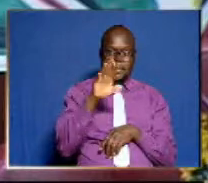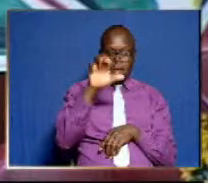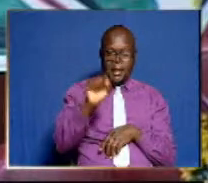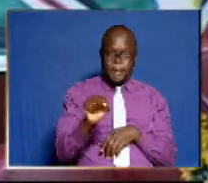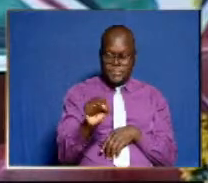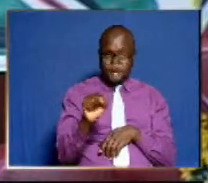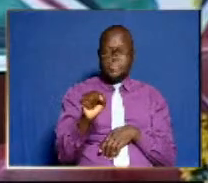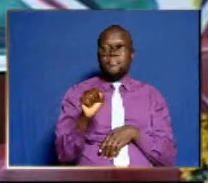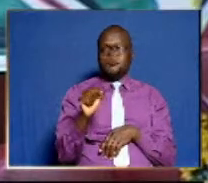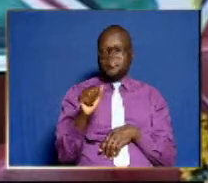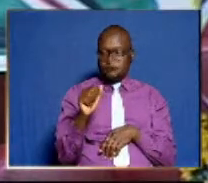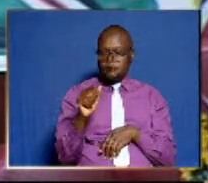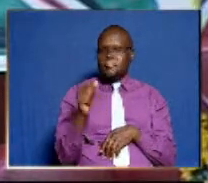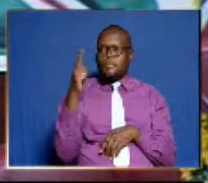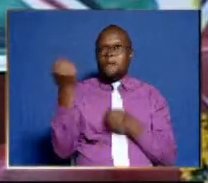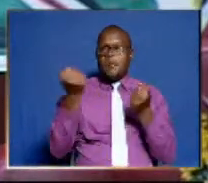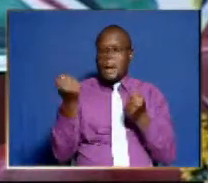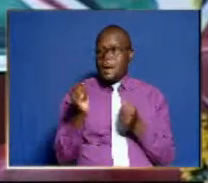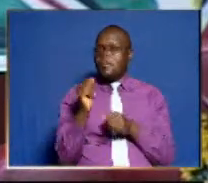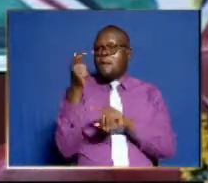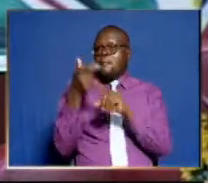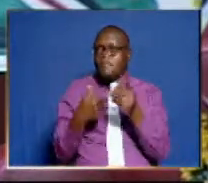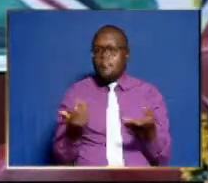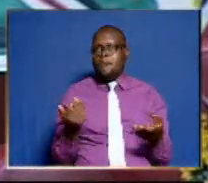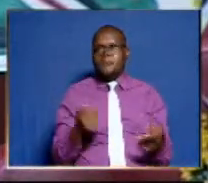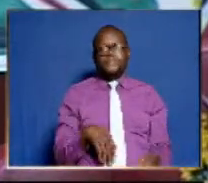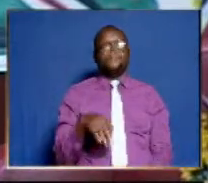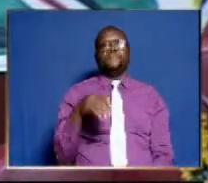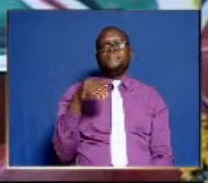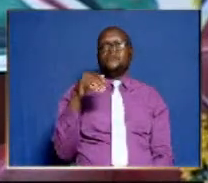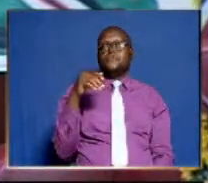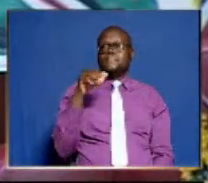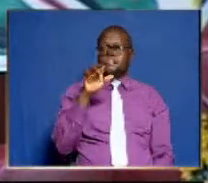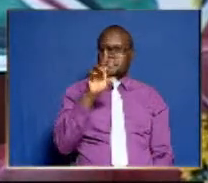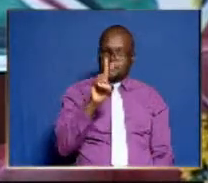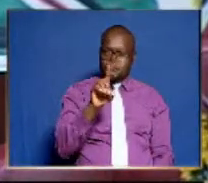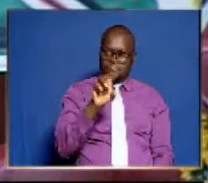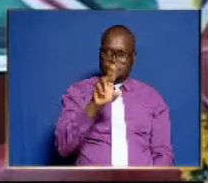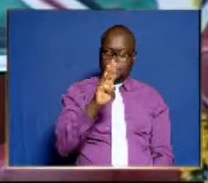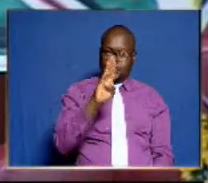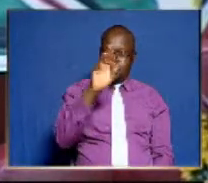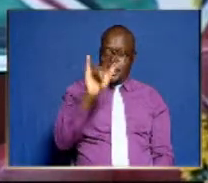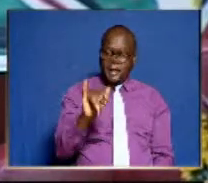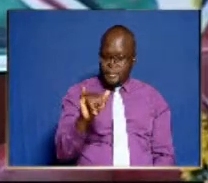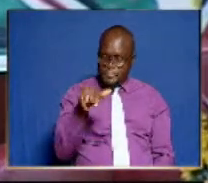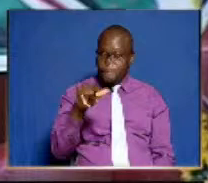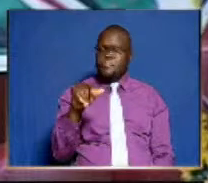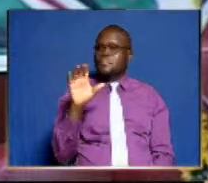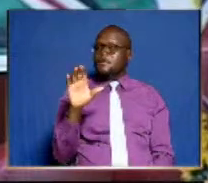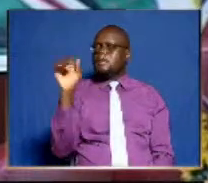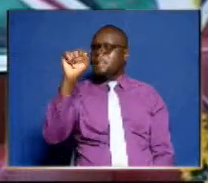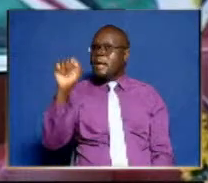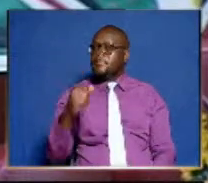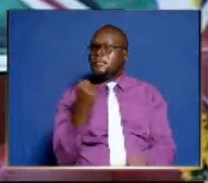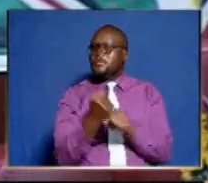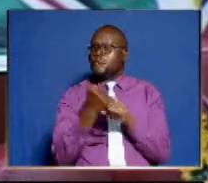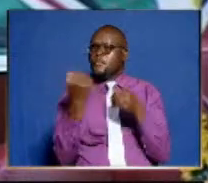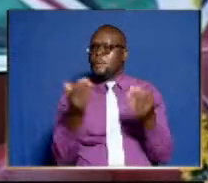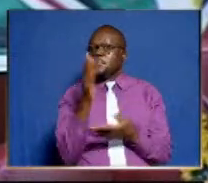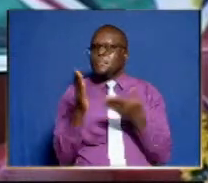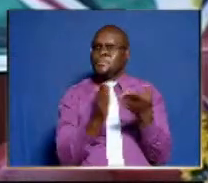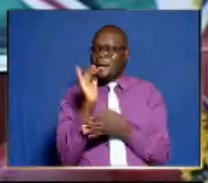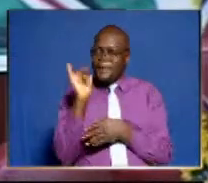inspection agent for motor vehicles in Dubai? What steps is the Cabinet Secretary taking to ensure